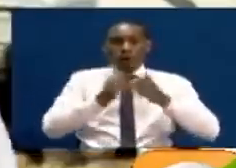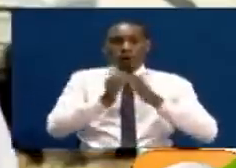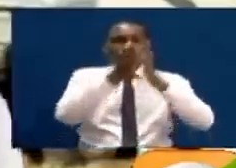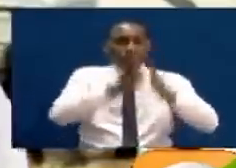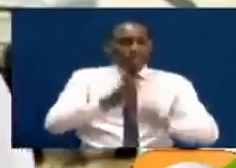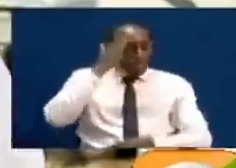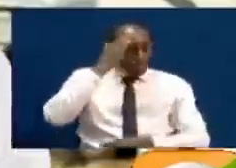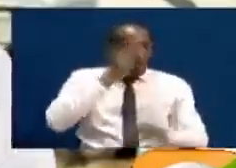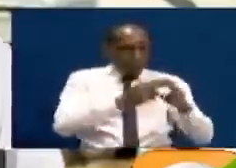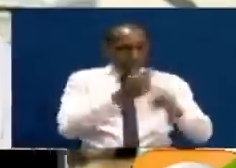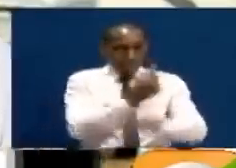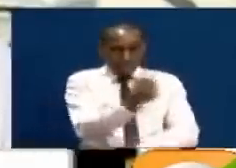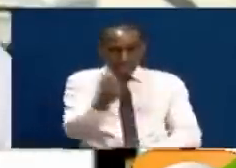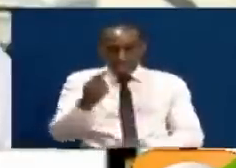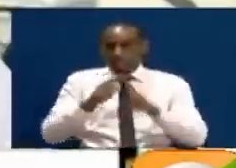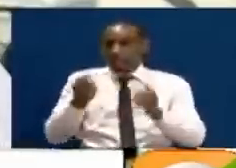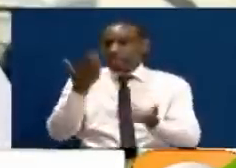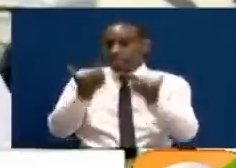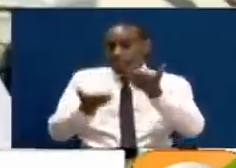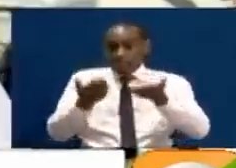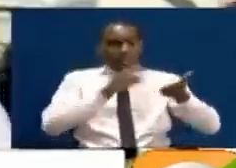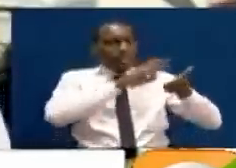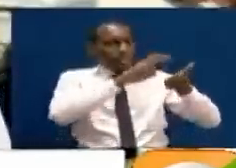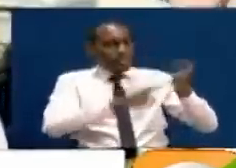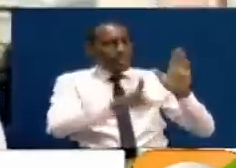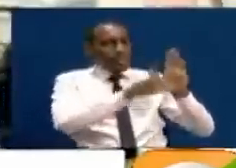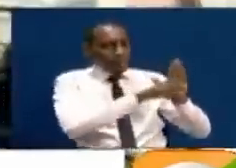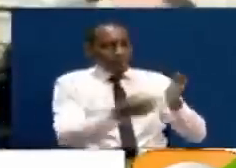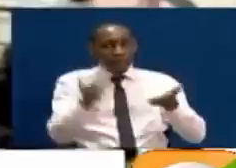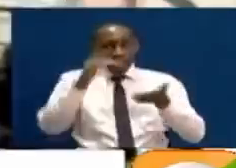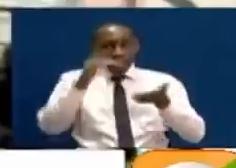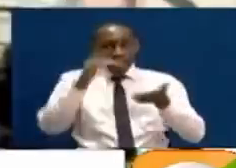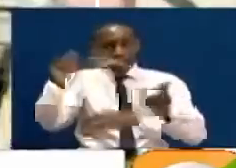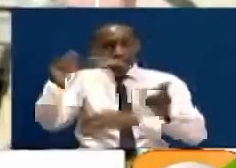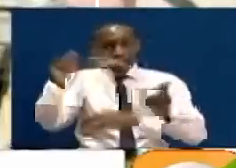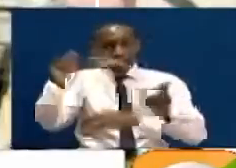majina, but pengine nitasoma sheria vizuri ya Kenya.